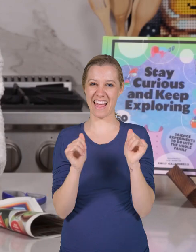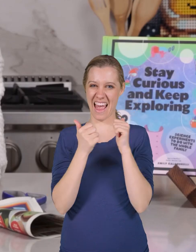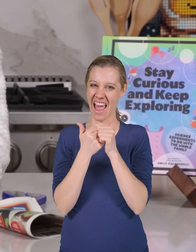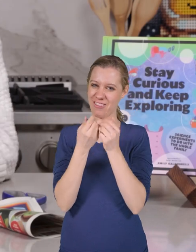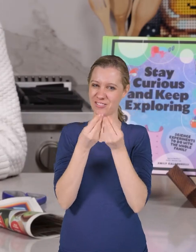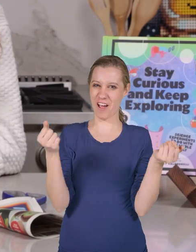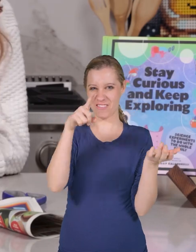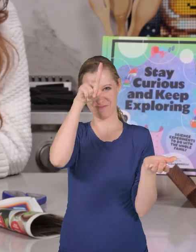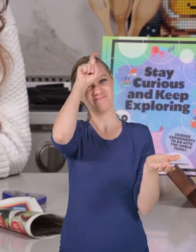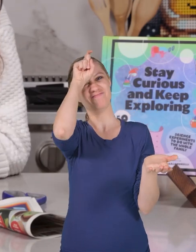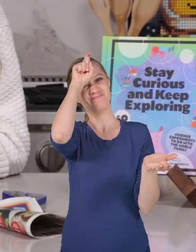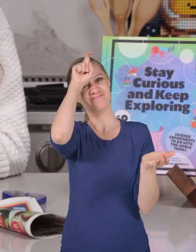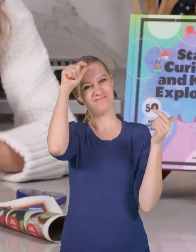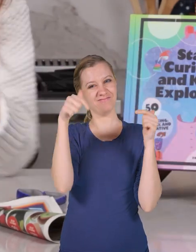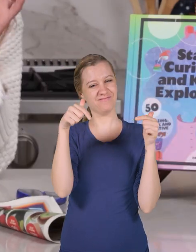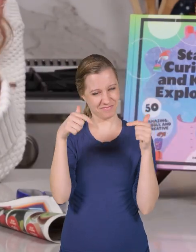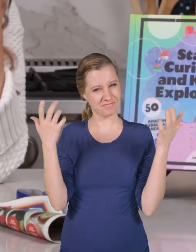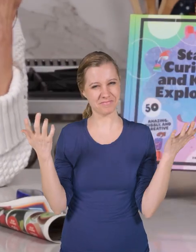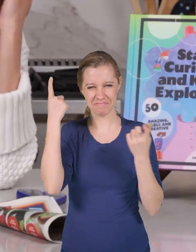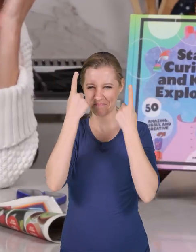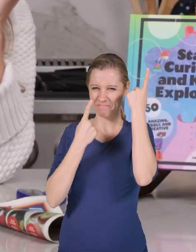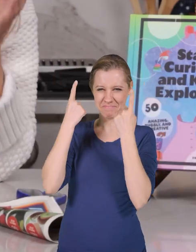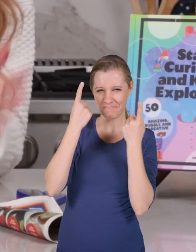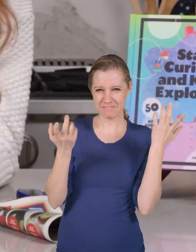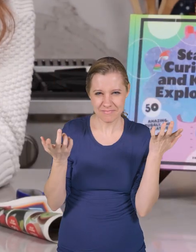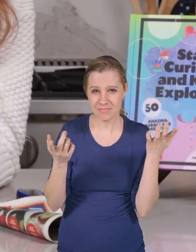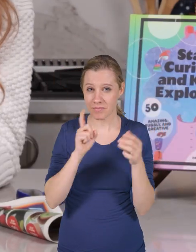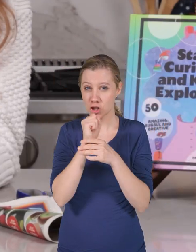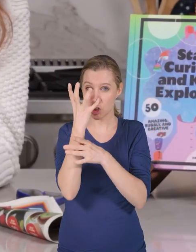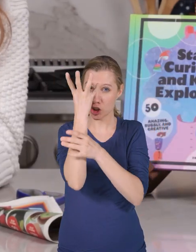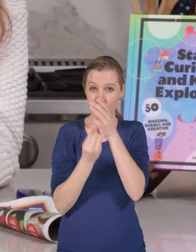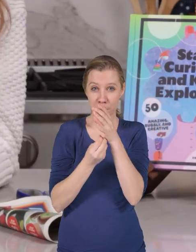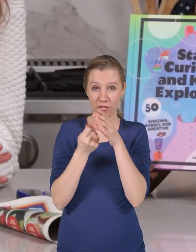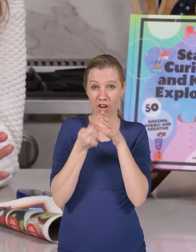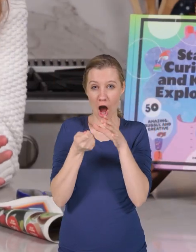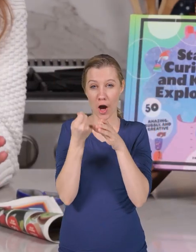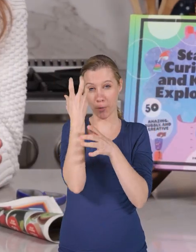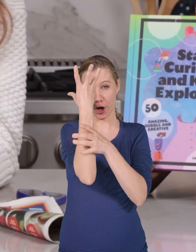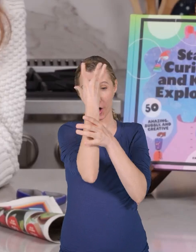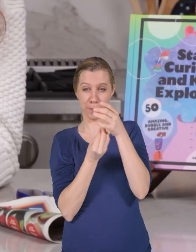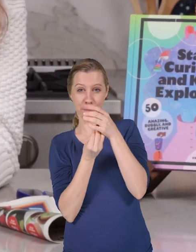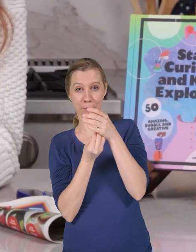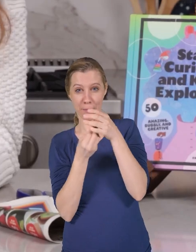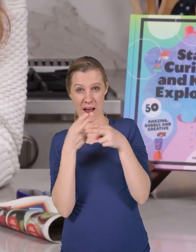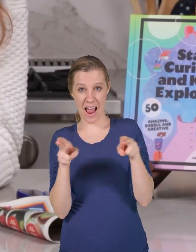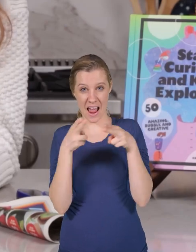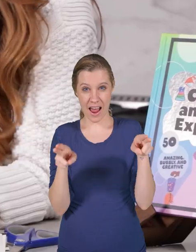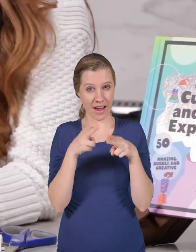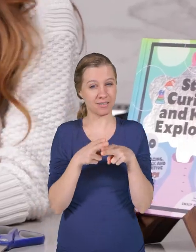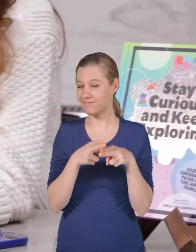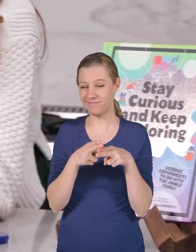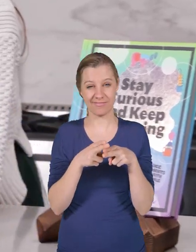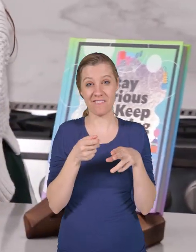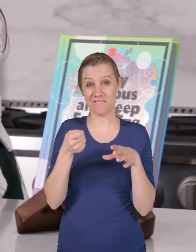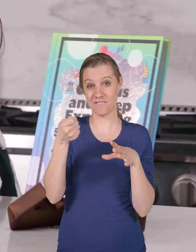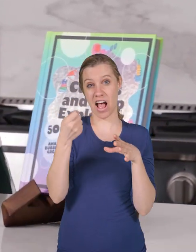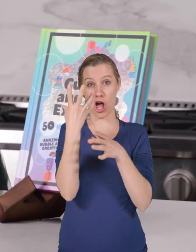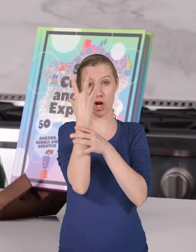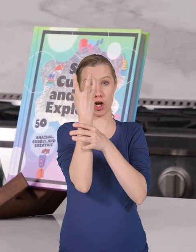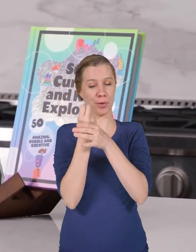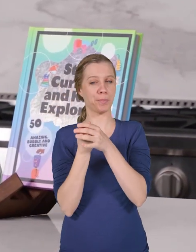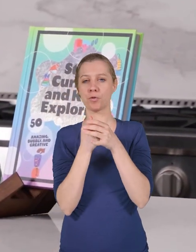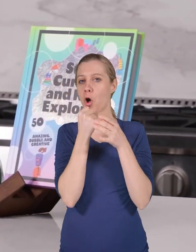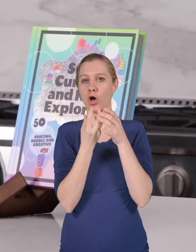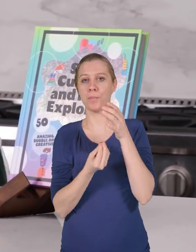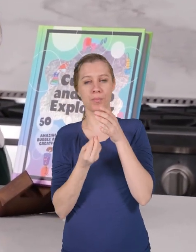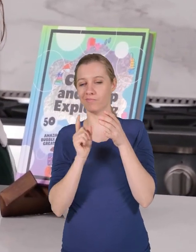is how you solved the riddle. And you might be thinking, do we create a vacuum that sucked in the egg? But vacuums don't